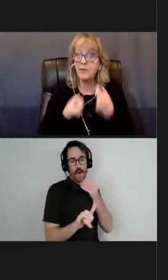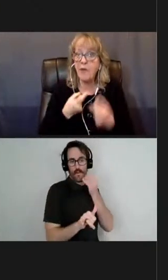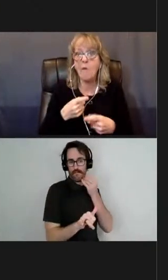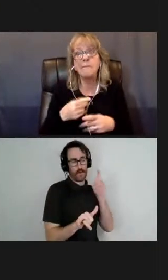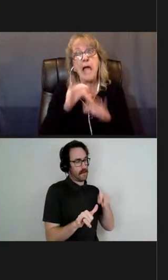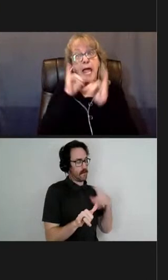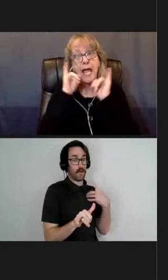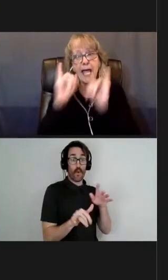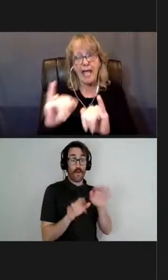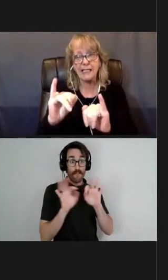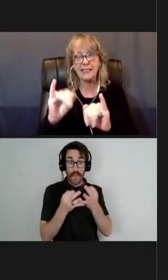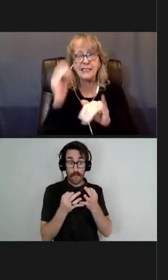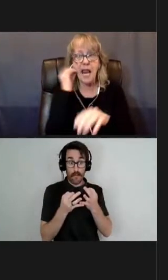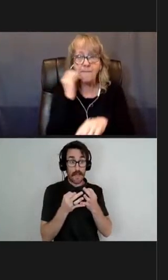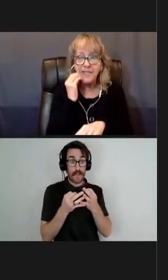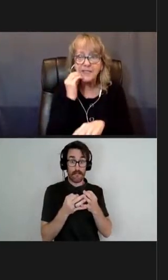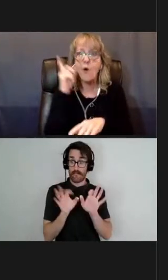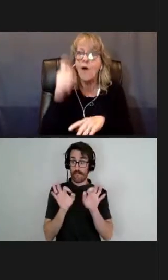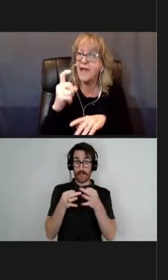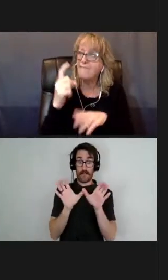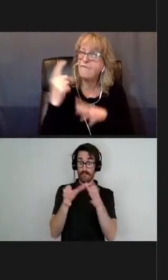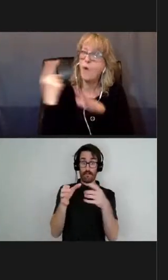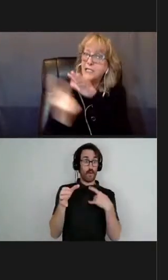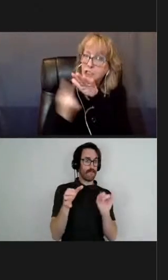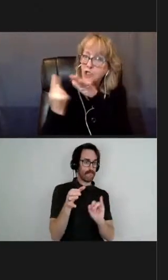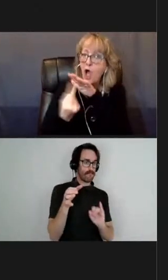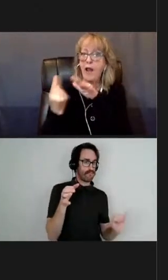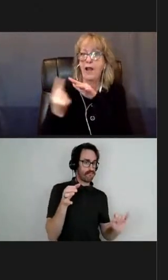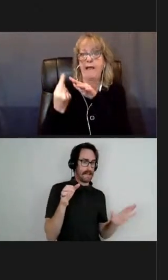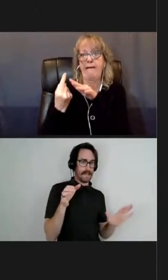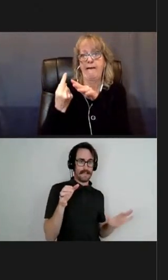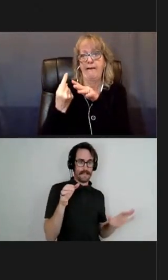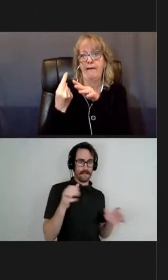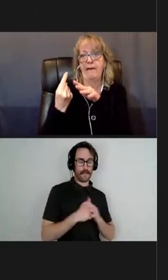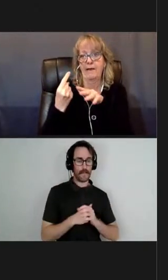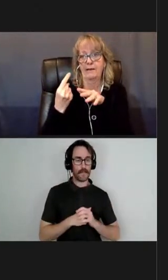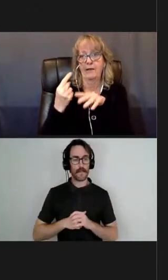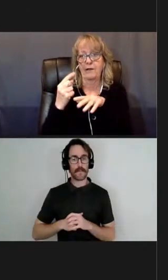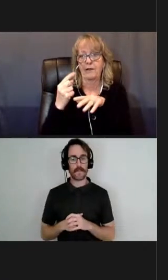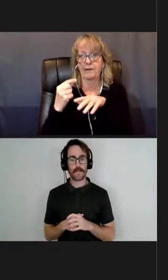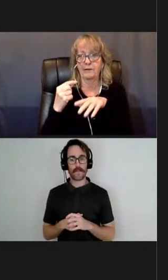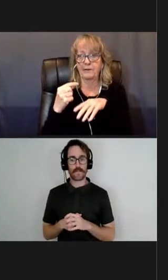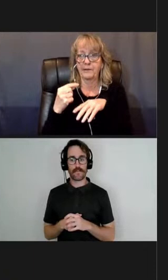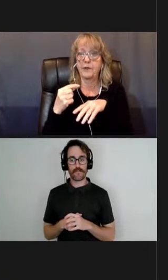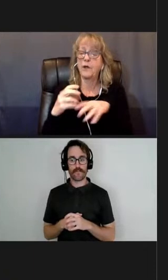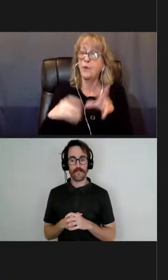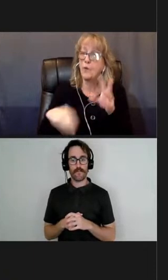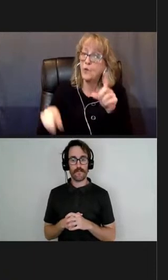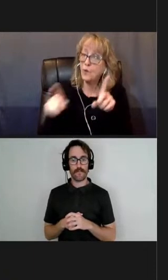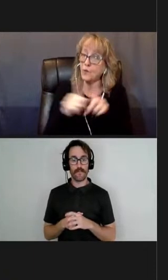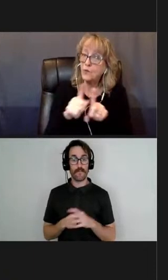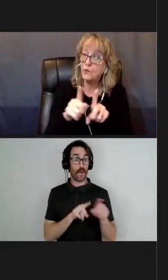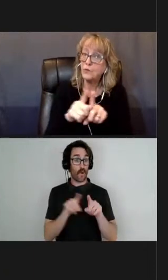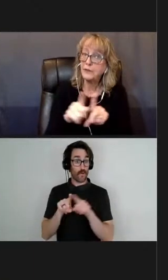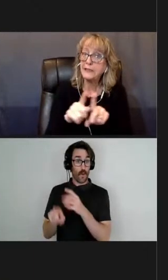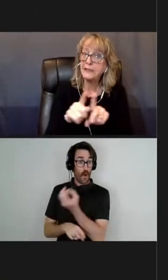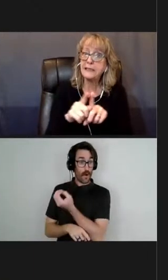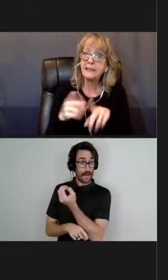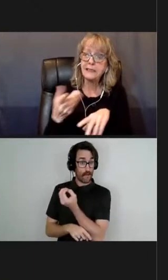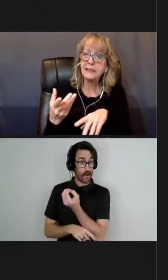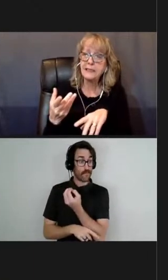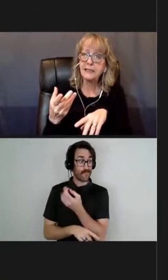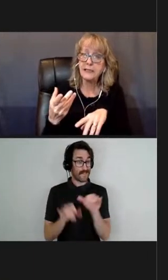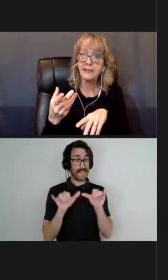rest of your family, and make an appointment to get tested. In addition to the province's stay-at-home order,